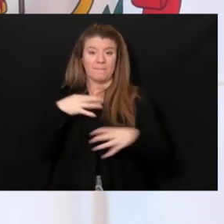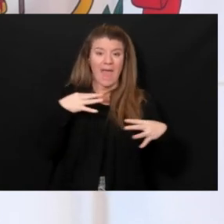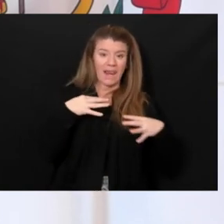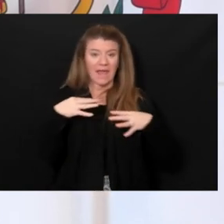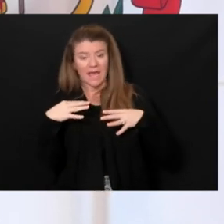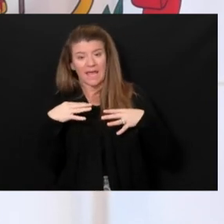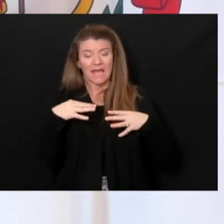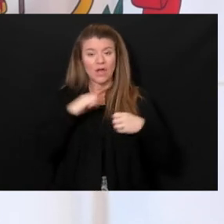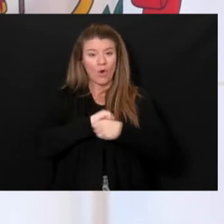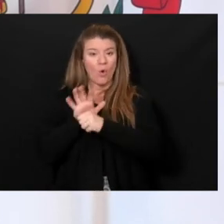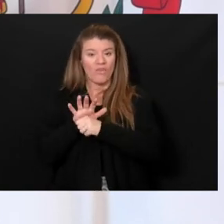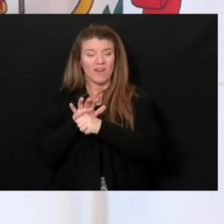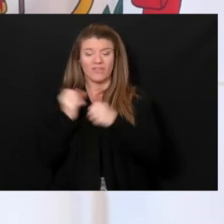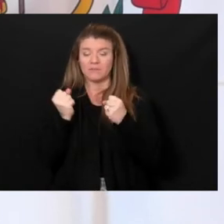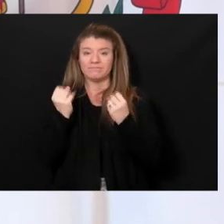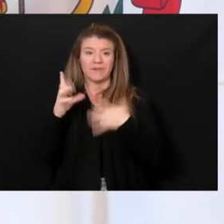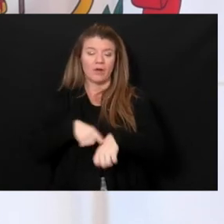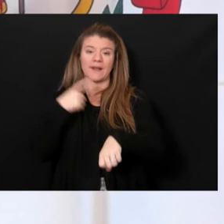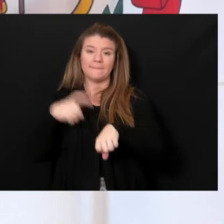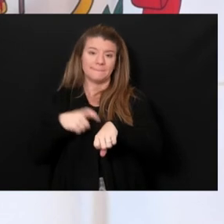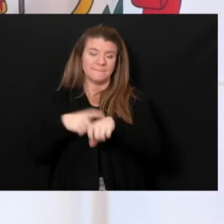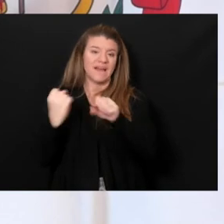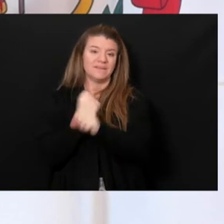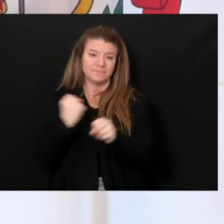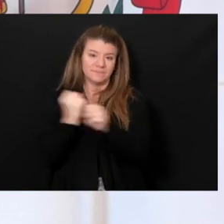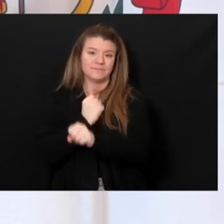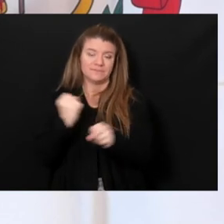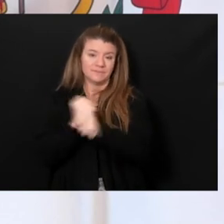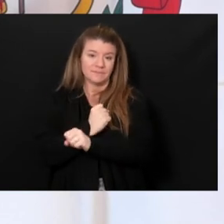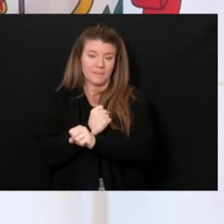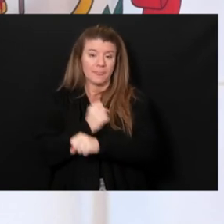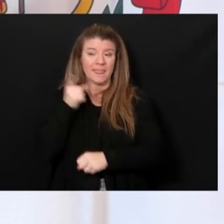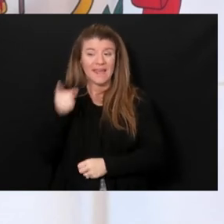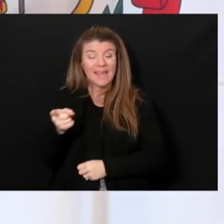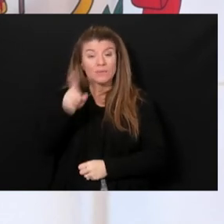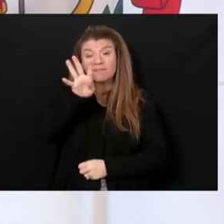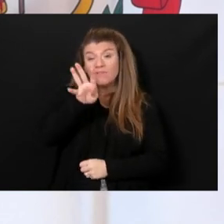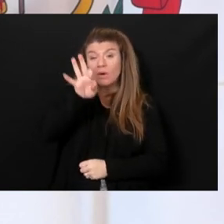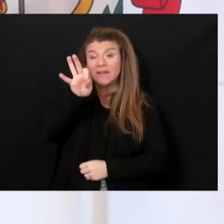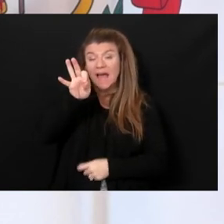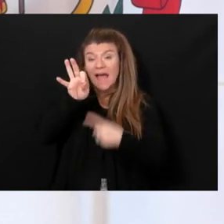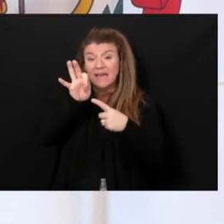for several months. He was 49 years old.